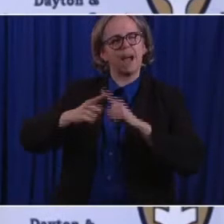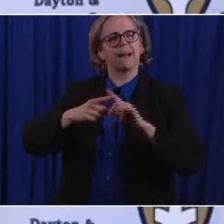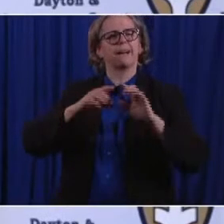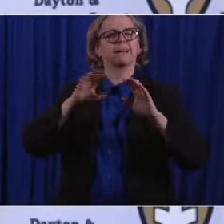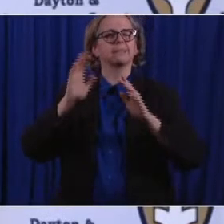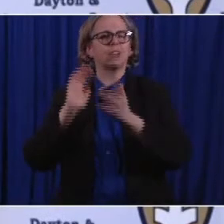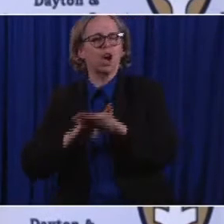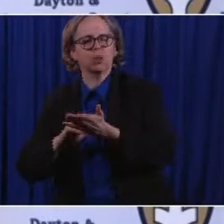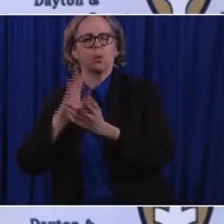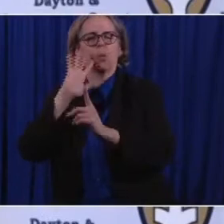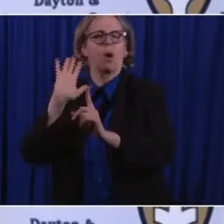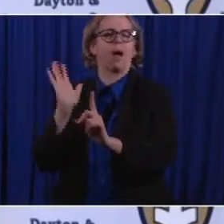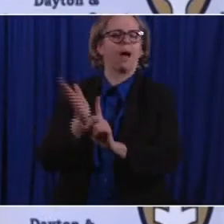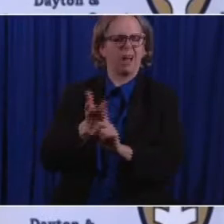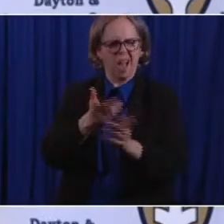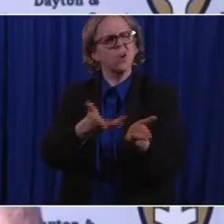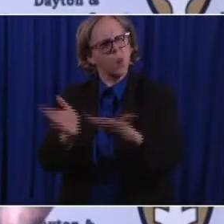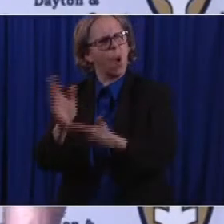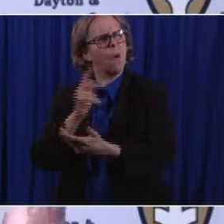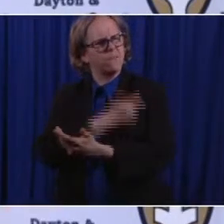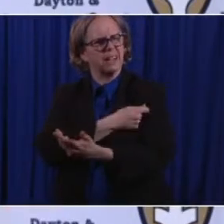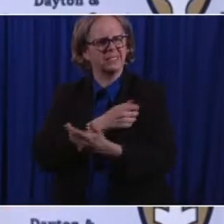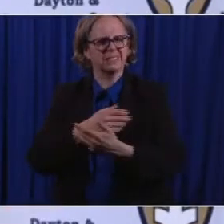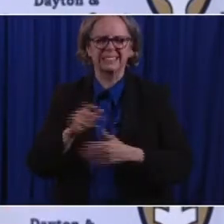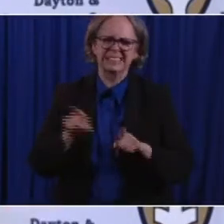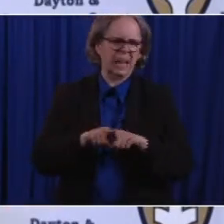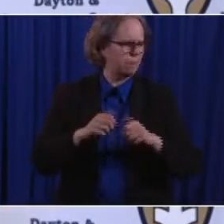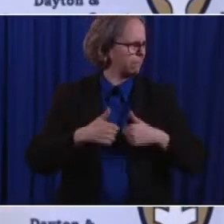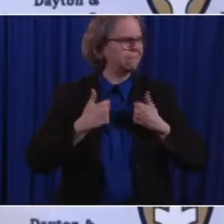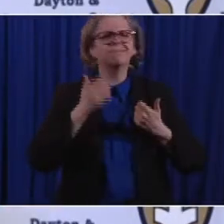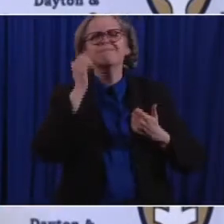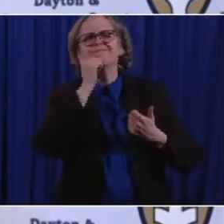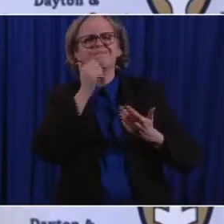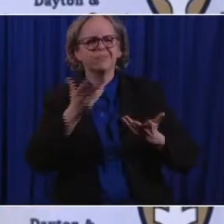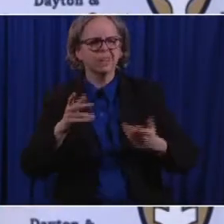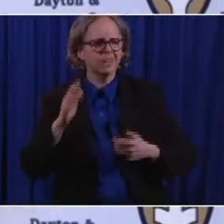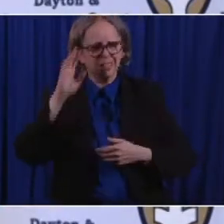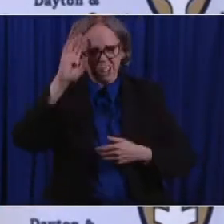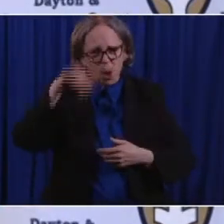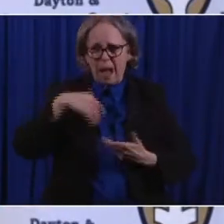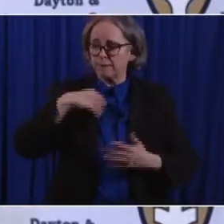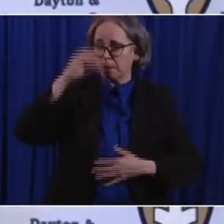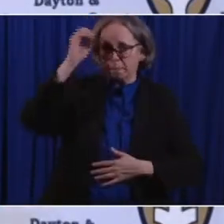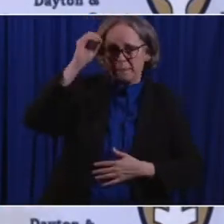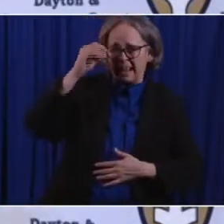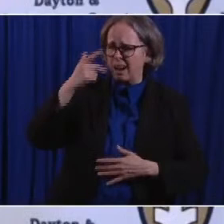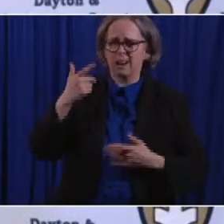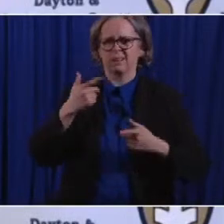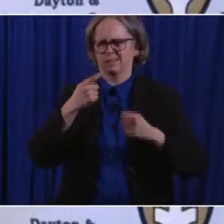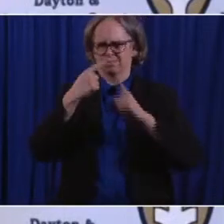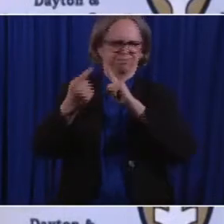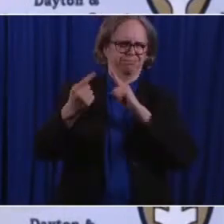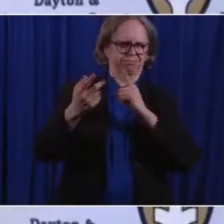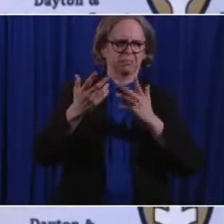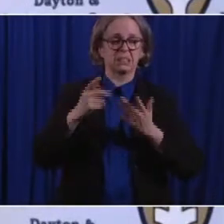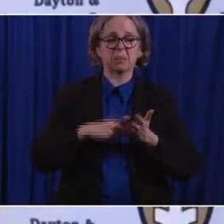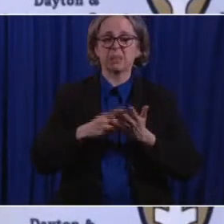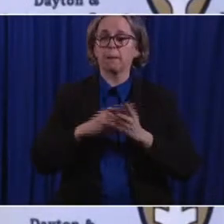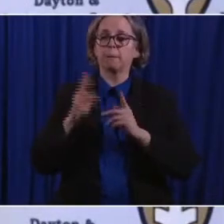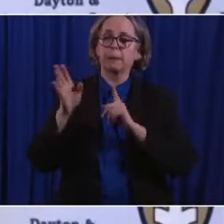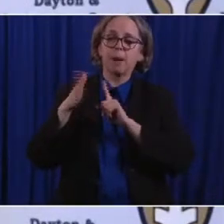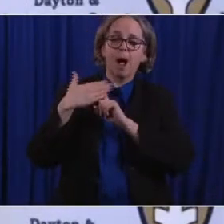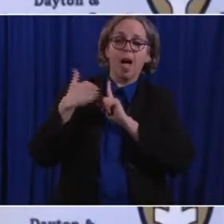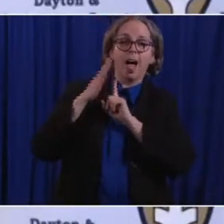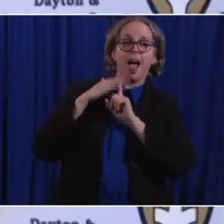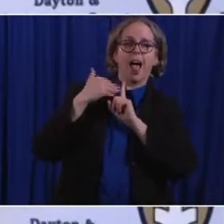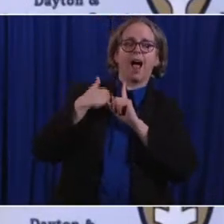else in life. There are people who are on one side, people on the other, and then there are people who can be persuaded. There certainly are some people in